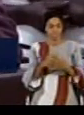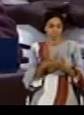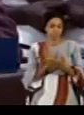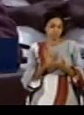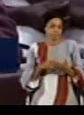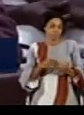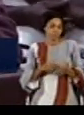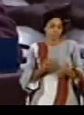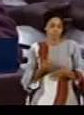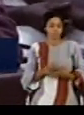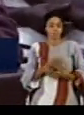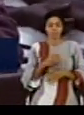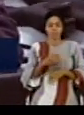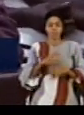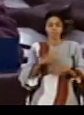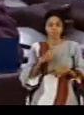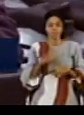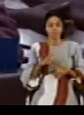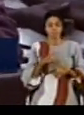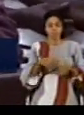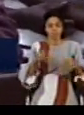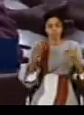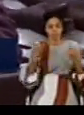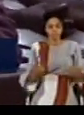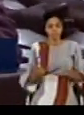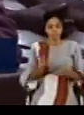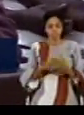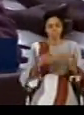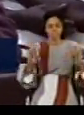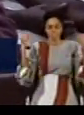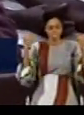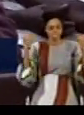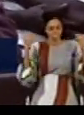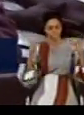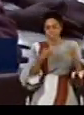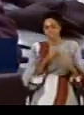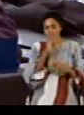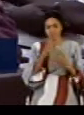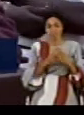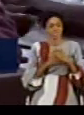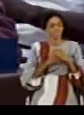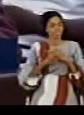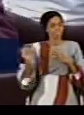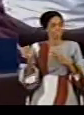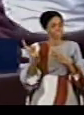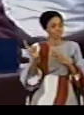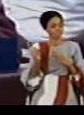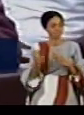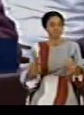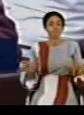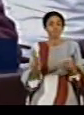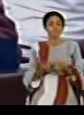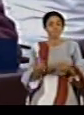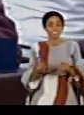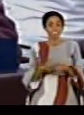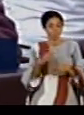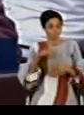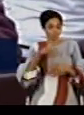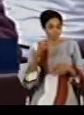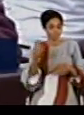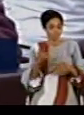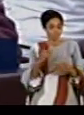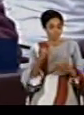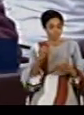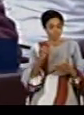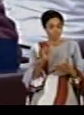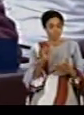right now the headache is completely gone. Also from YouTube, Per Thompson says that God has healed